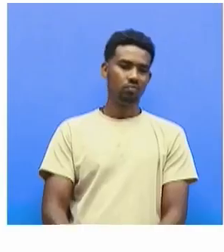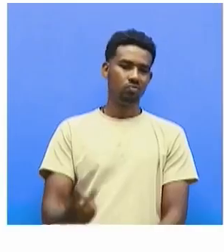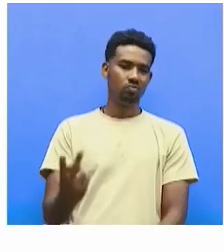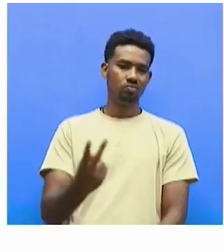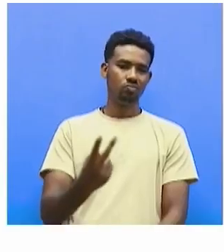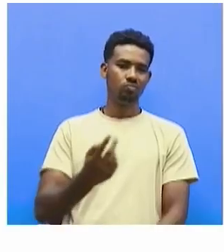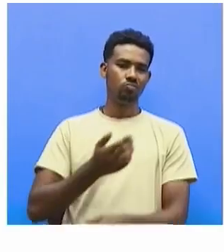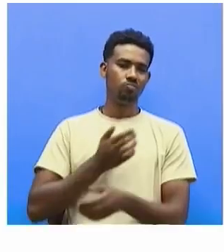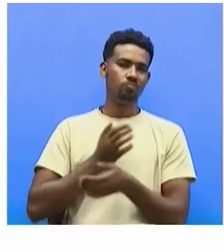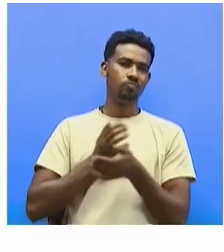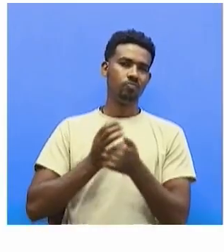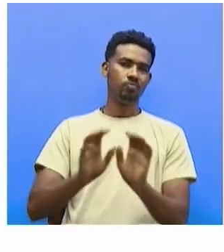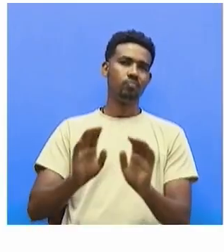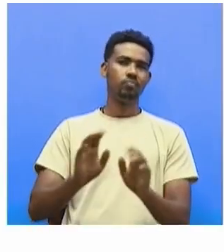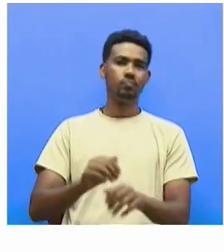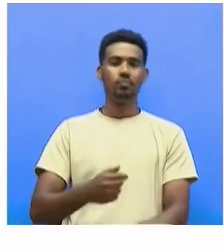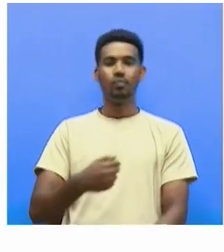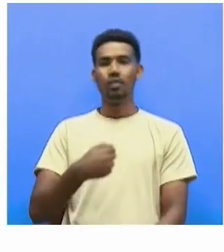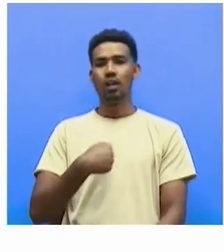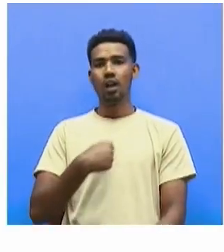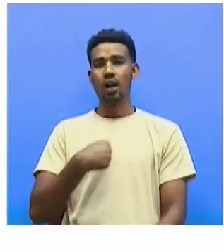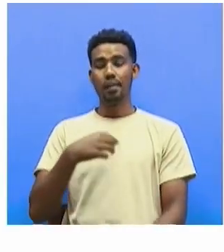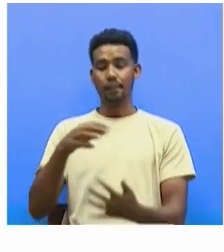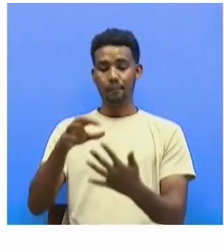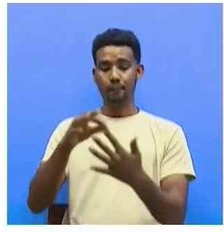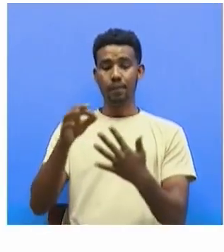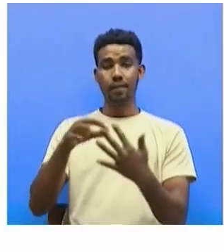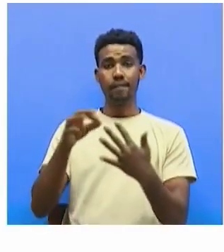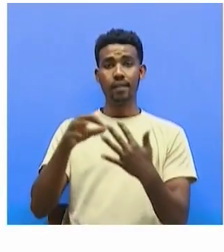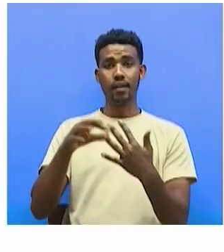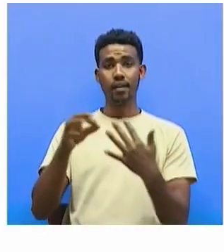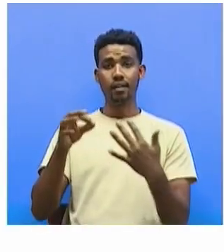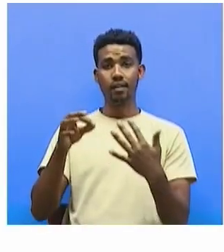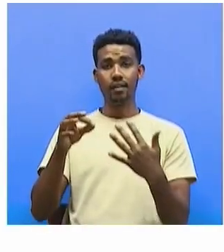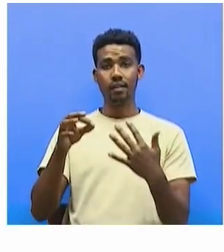I, comma here, prefer